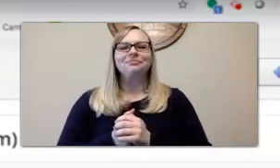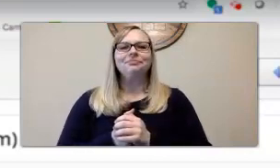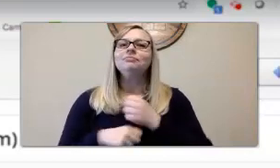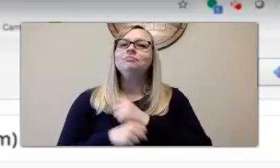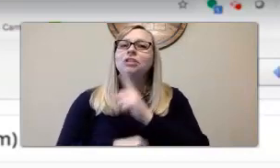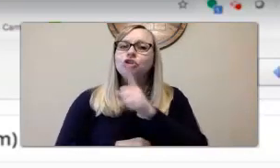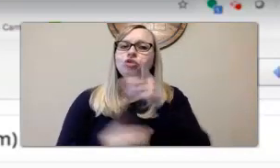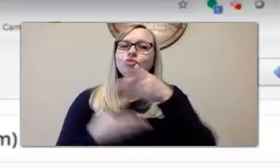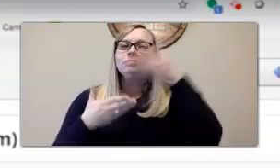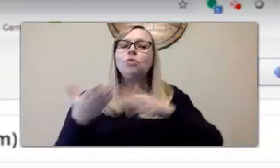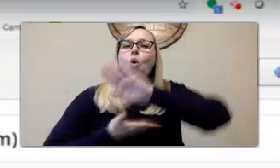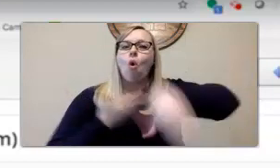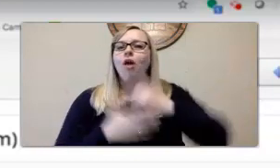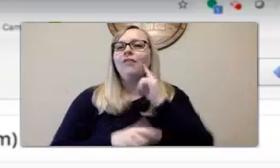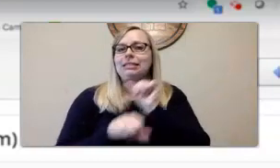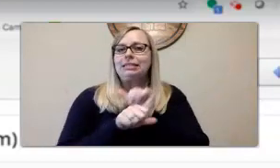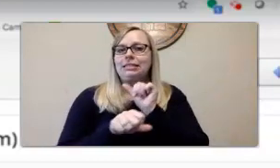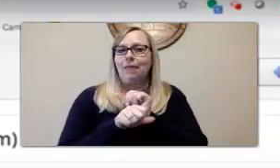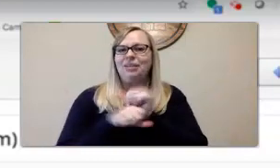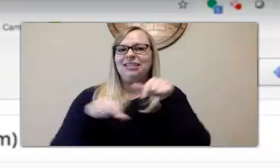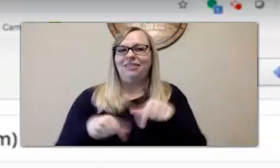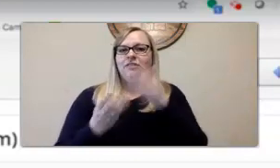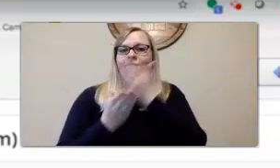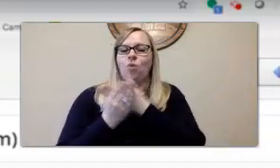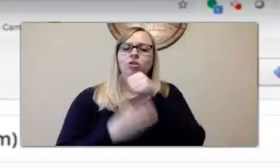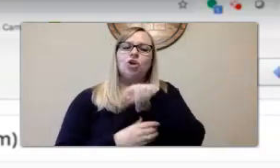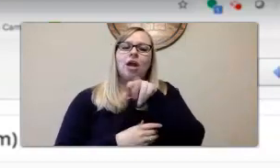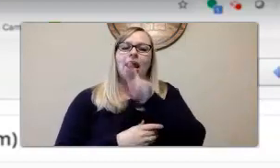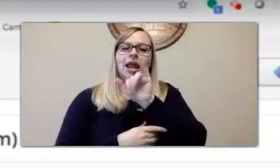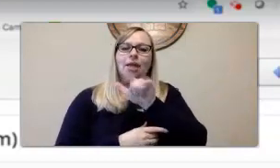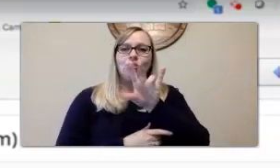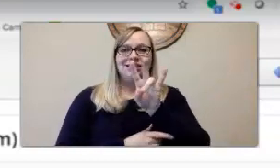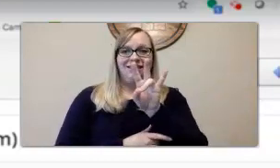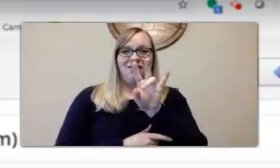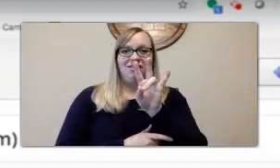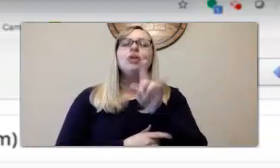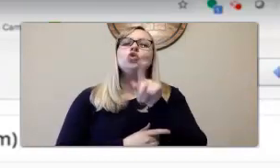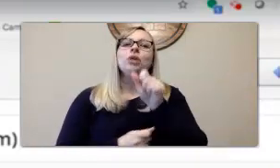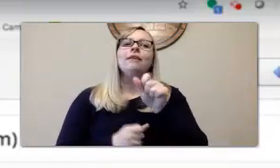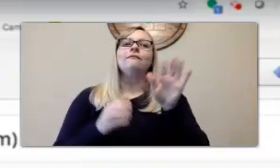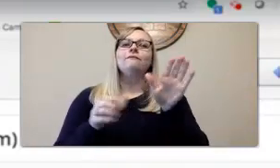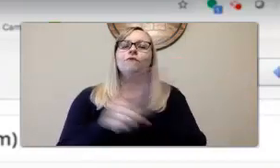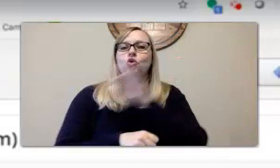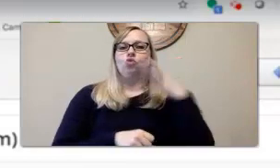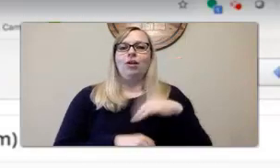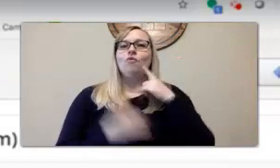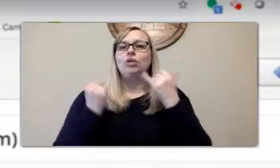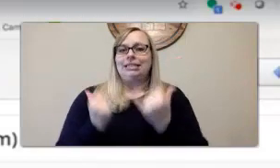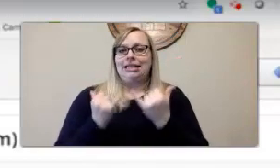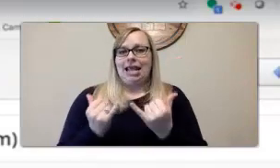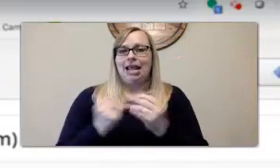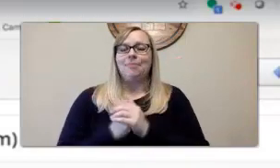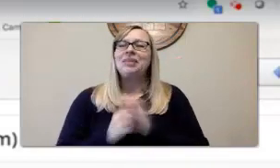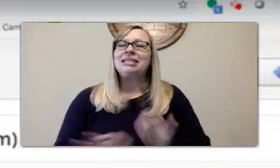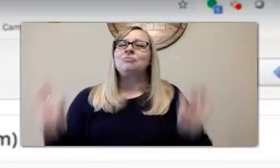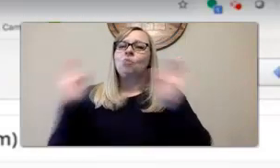Make sure that you complete all the assignments in April 7 folder so you can get full grade for today. Very important. You need to